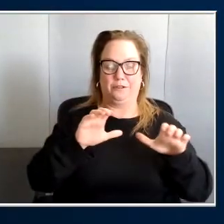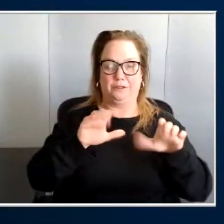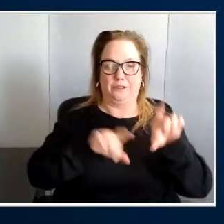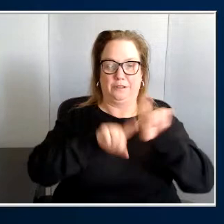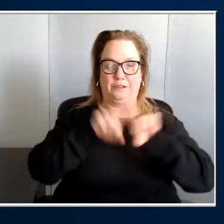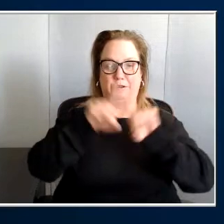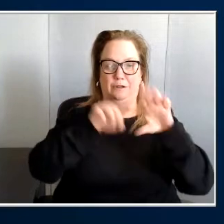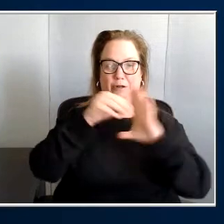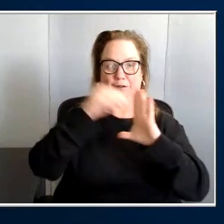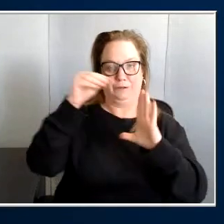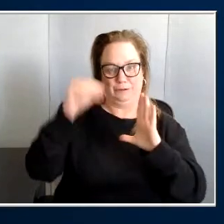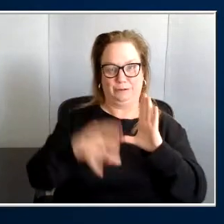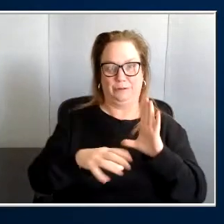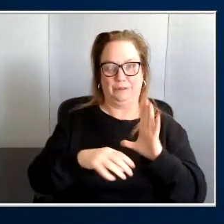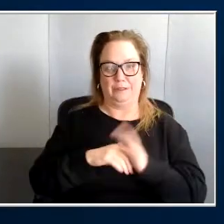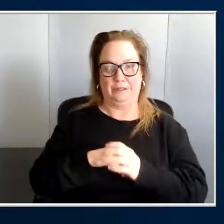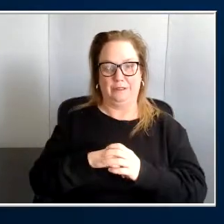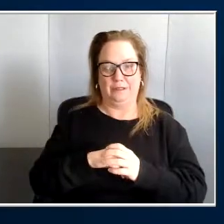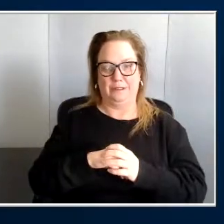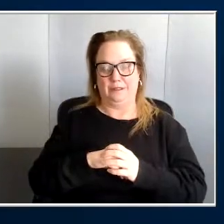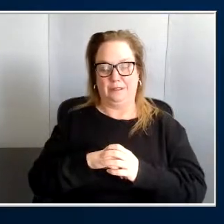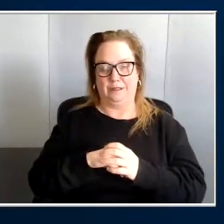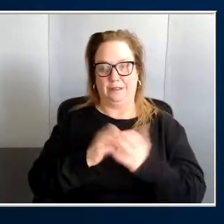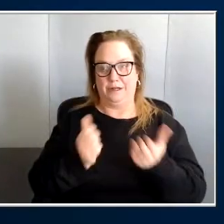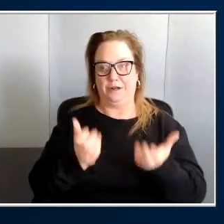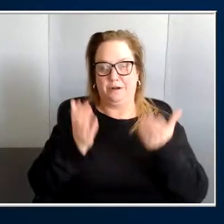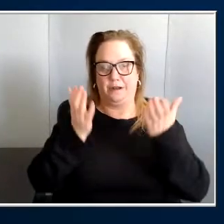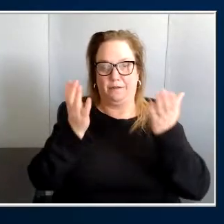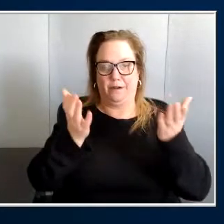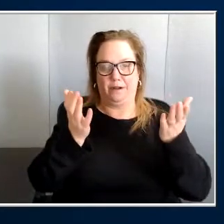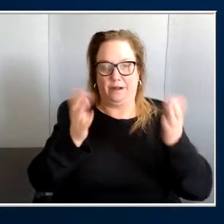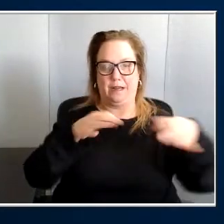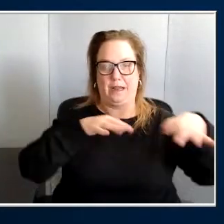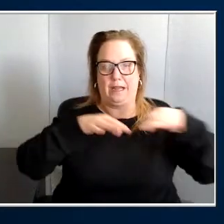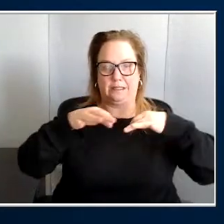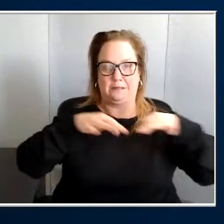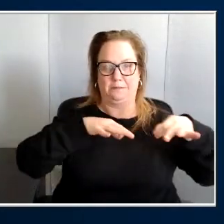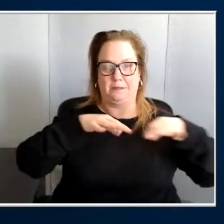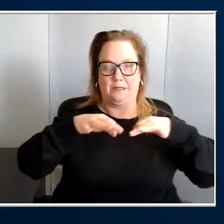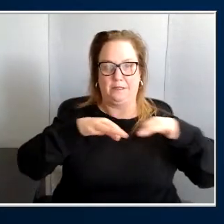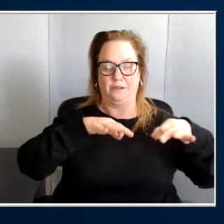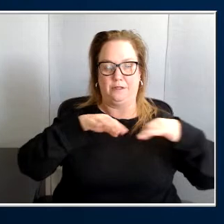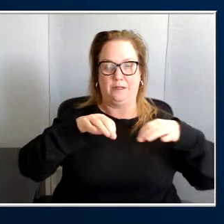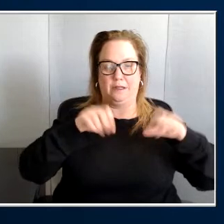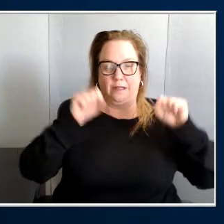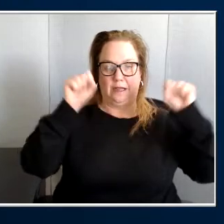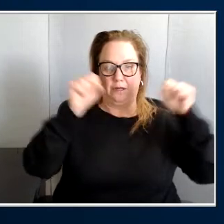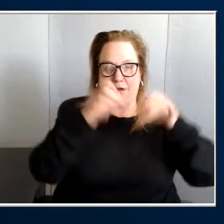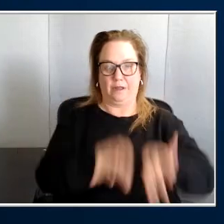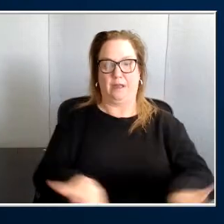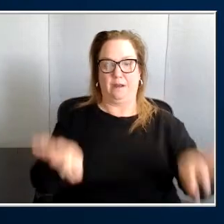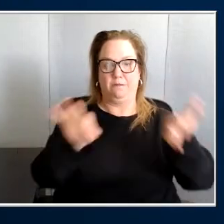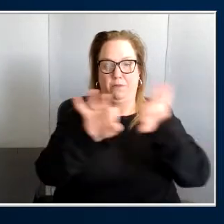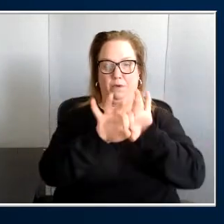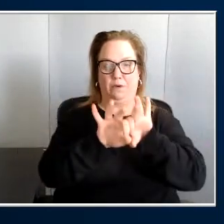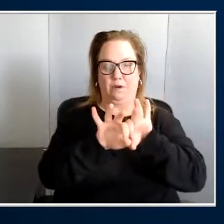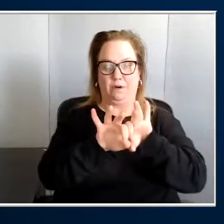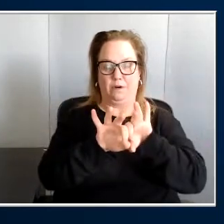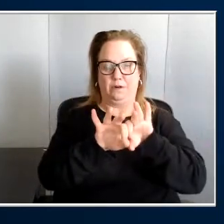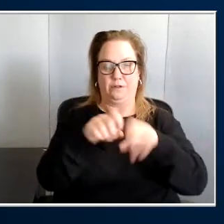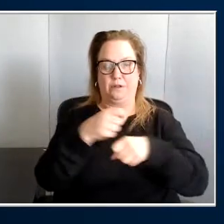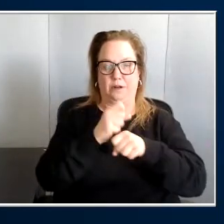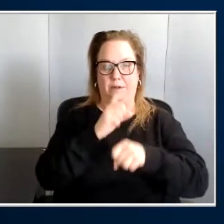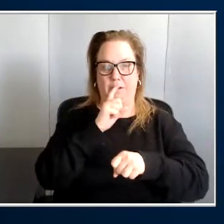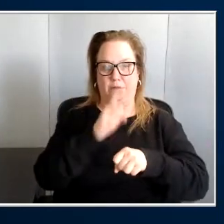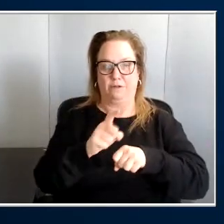that. You know, you give her an explanation of the exercise, the importance of the exercise, and she's going to make sure that she takes that